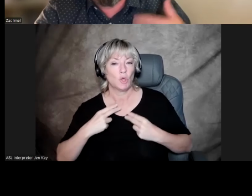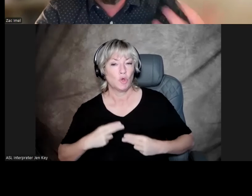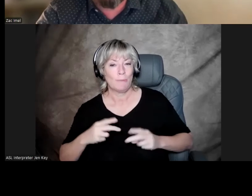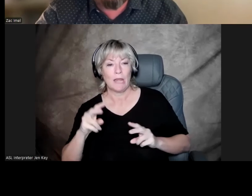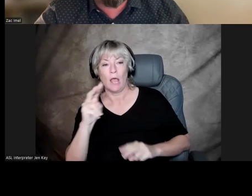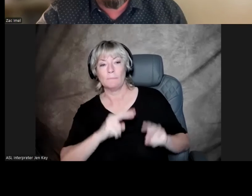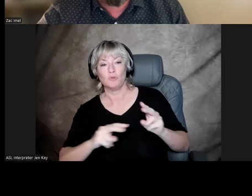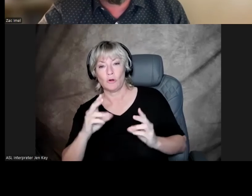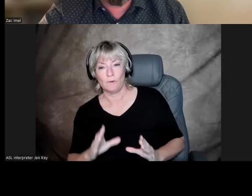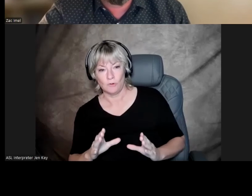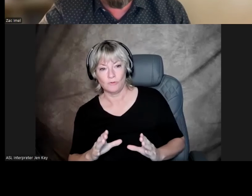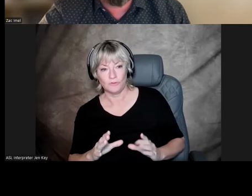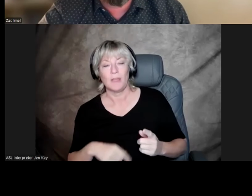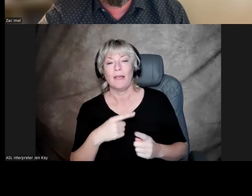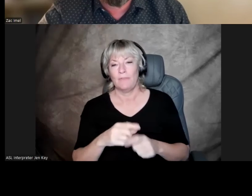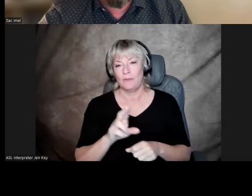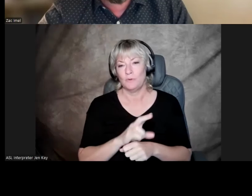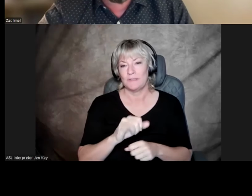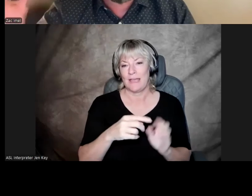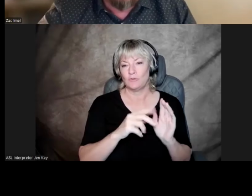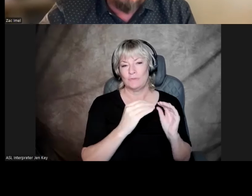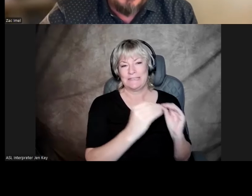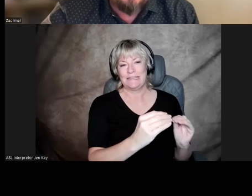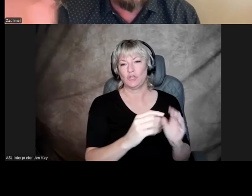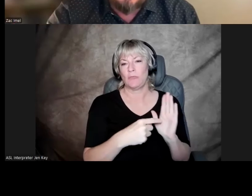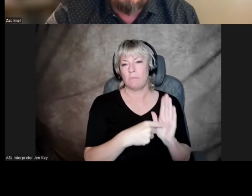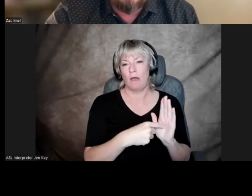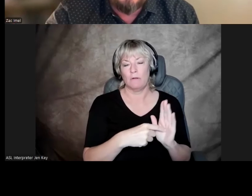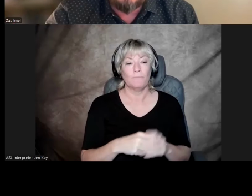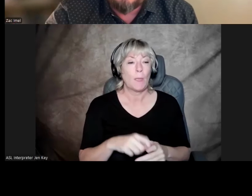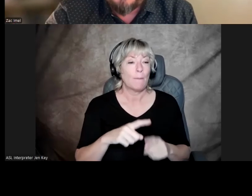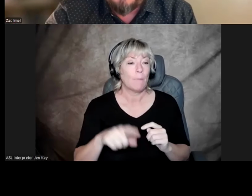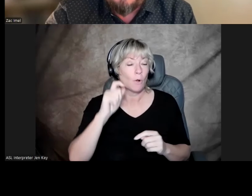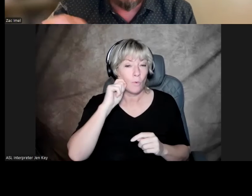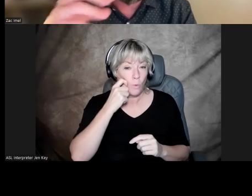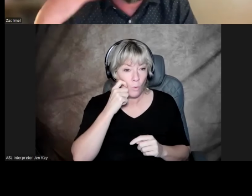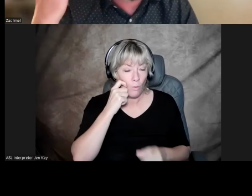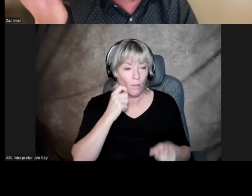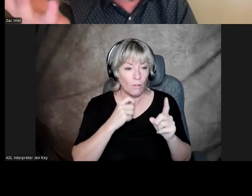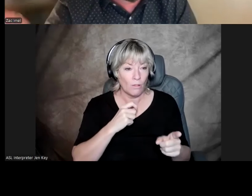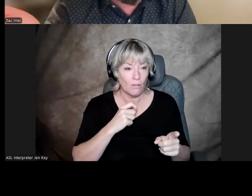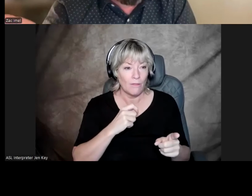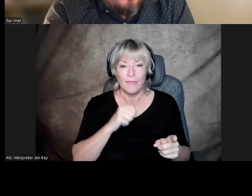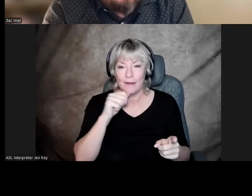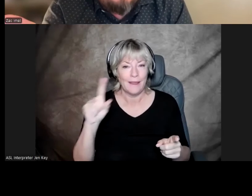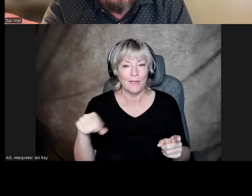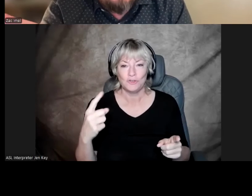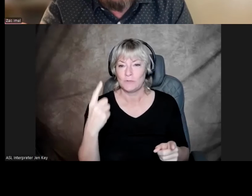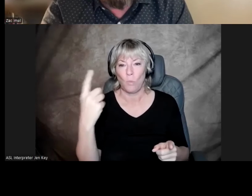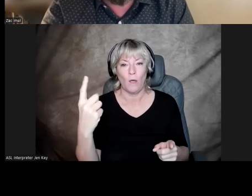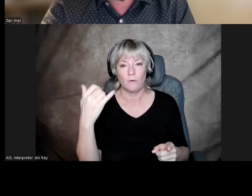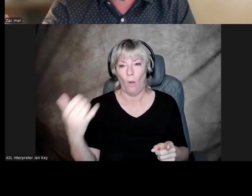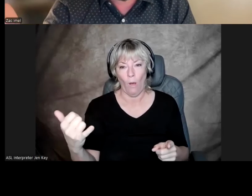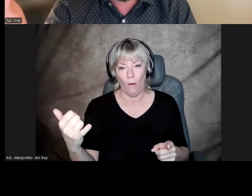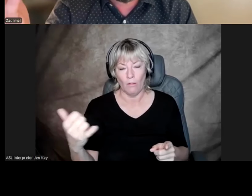conversations and then using those to train those models. But the cool thing on top of this is it's not just for one call,